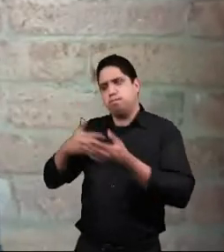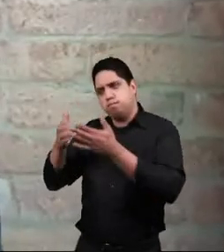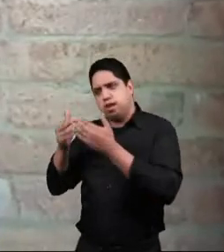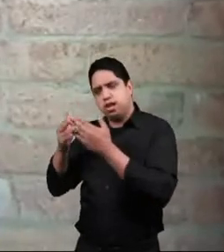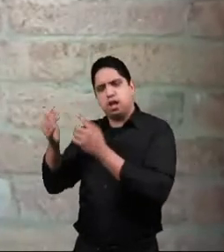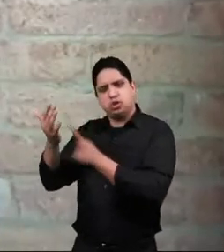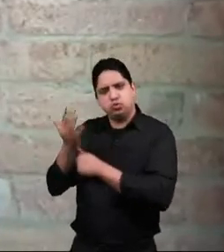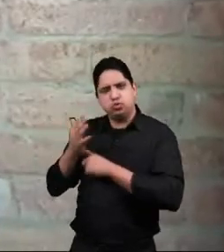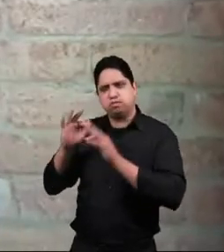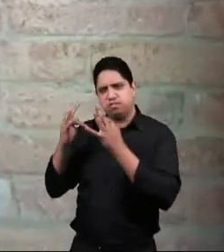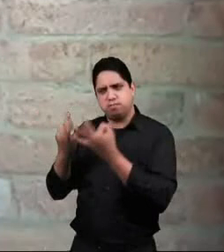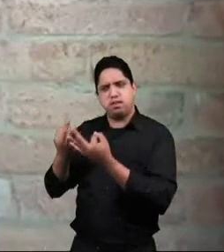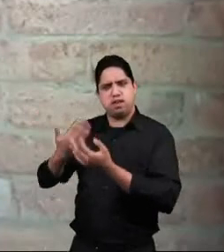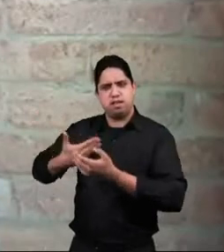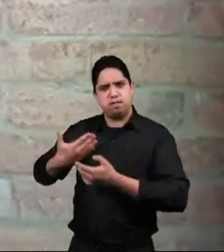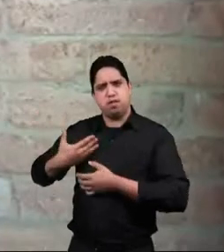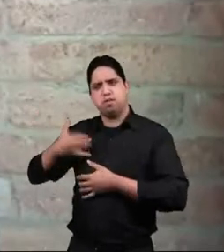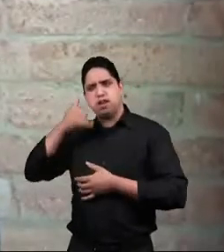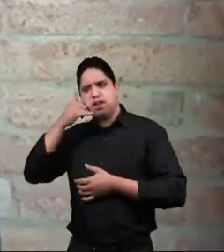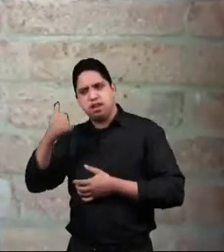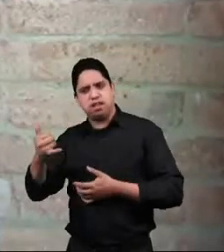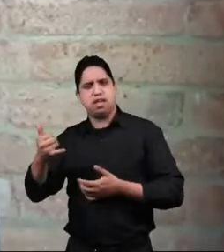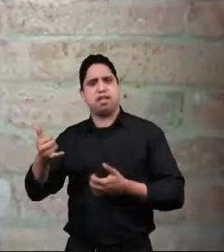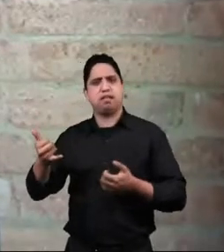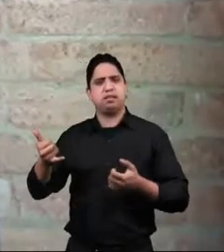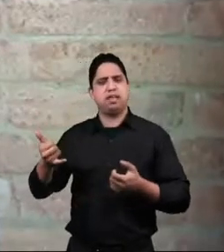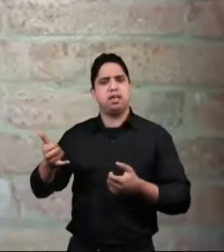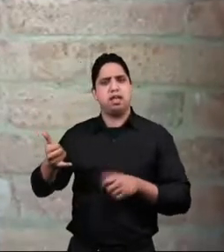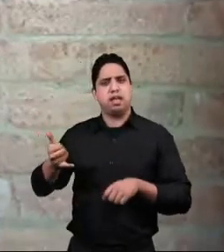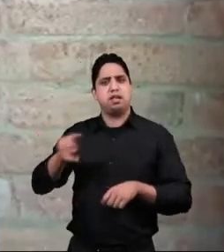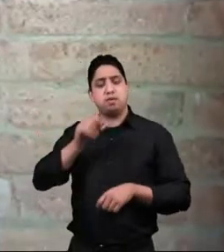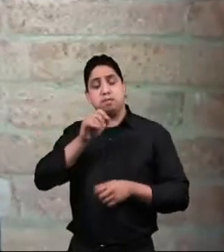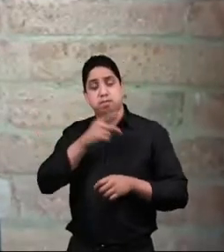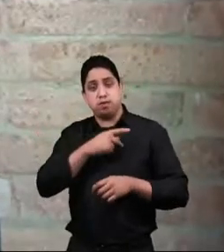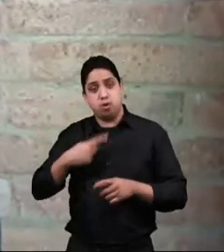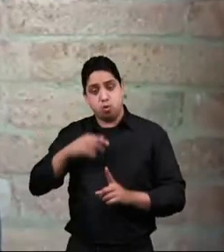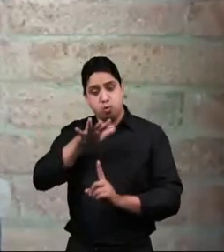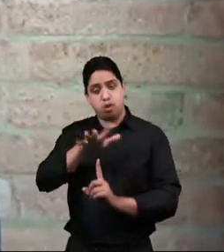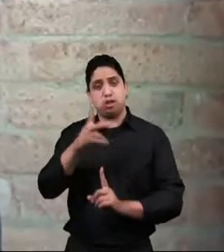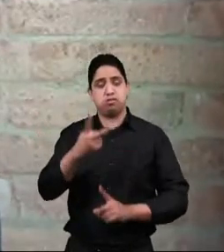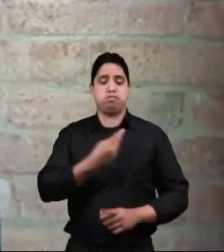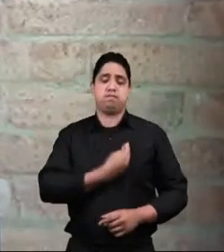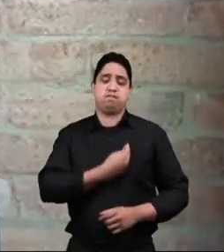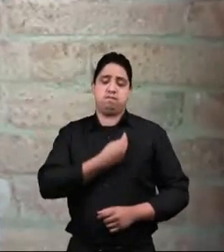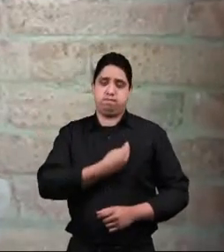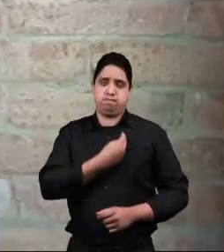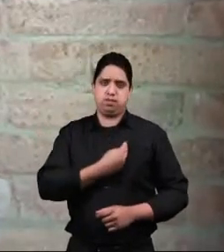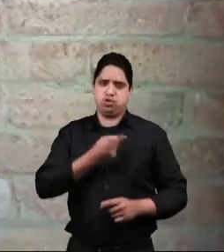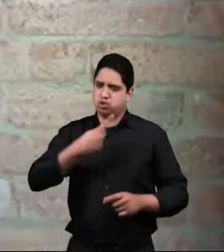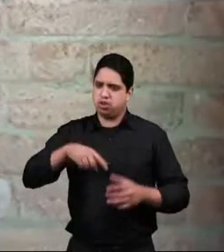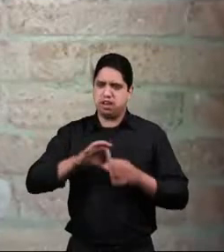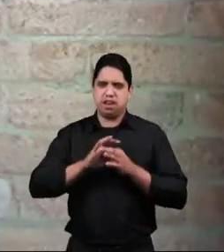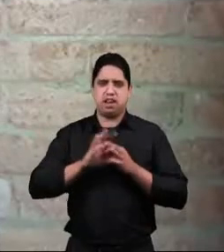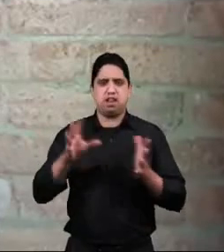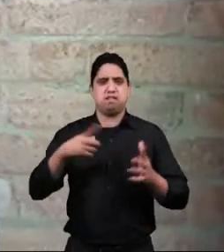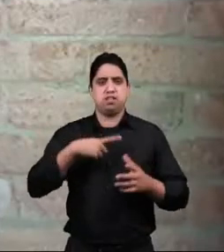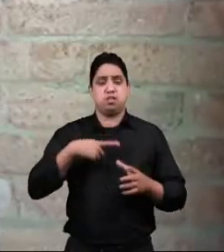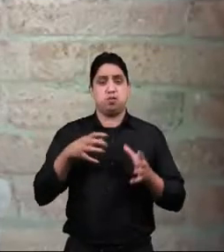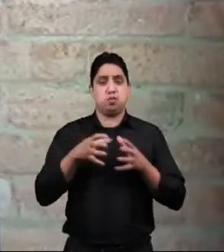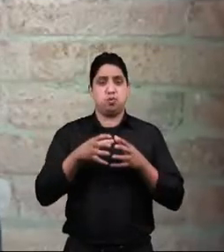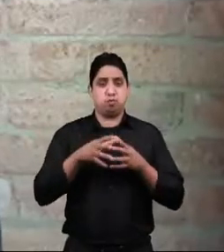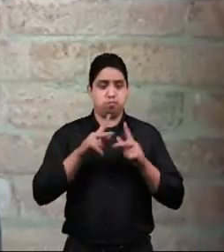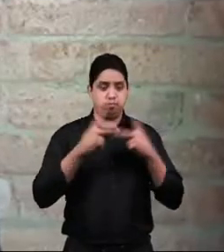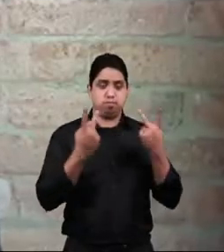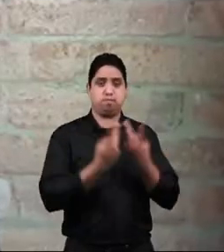visitors who wish to speak about the word or seek some advice or